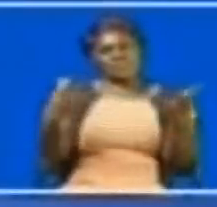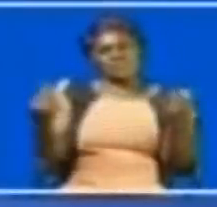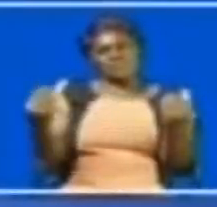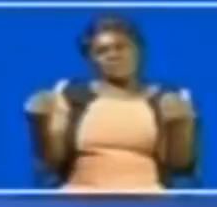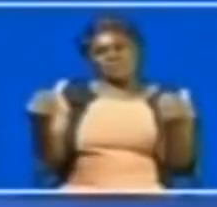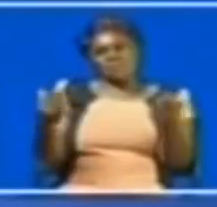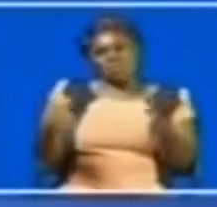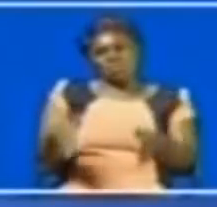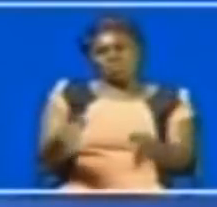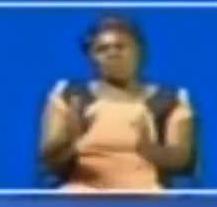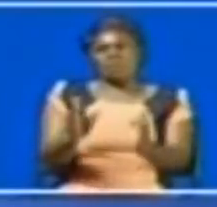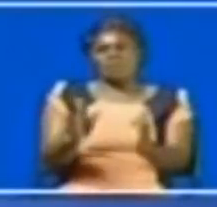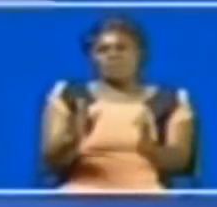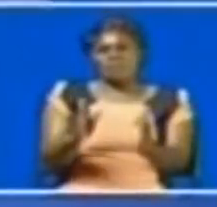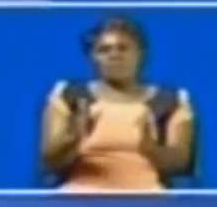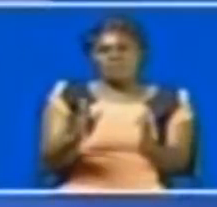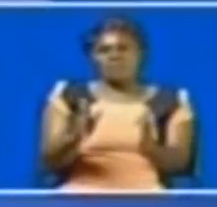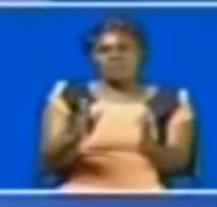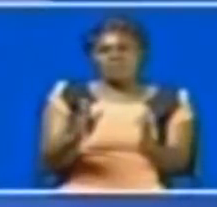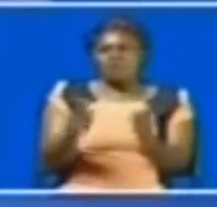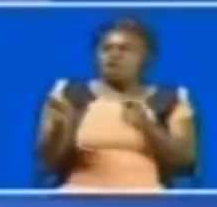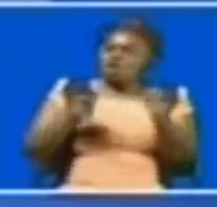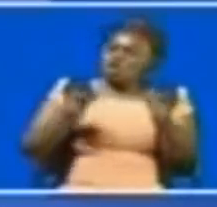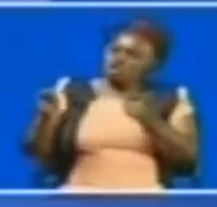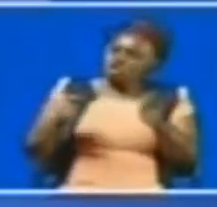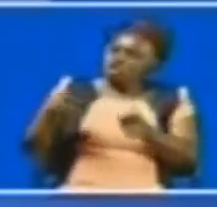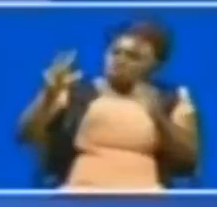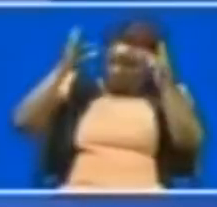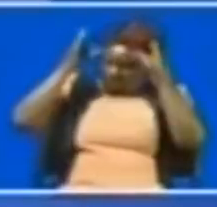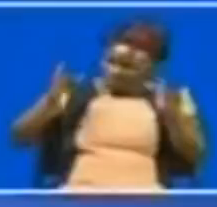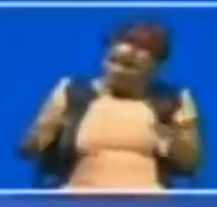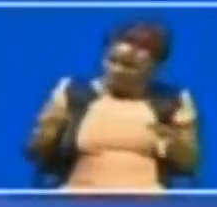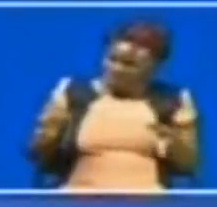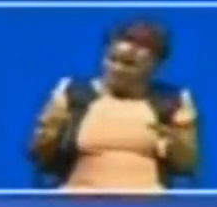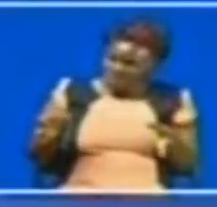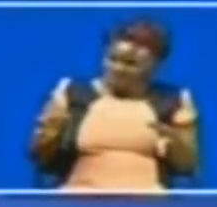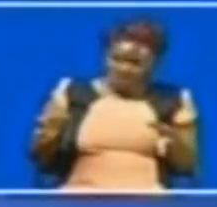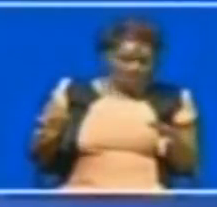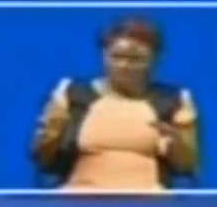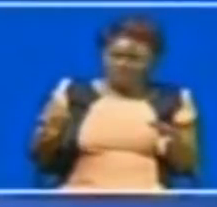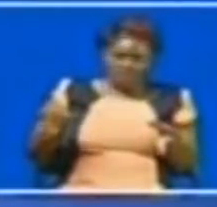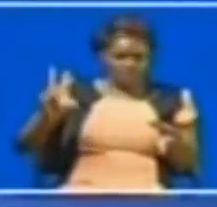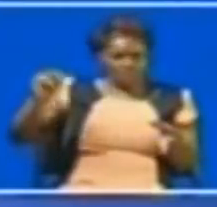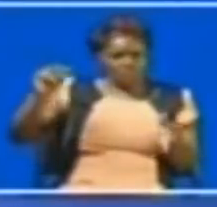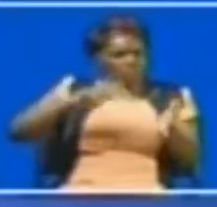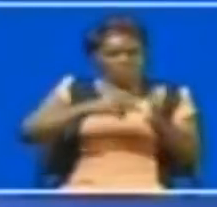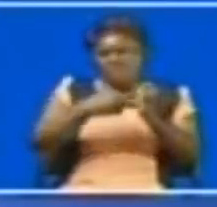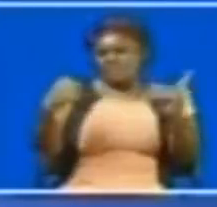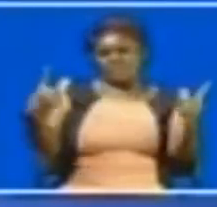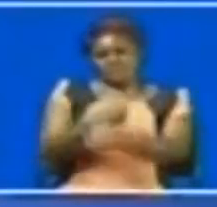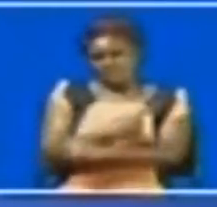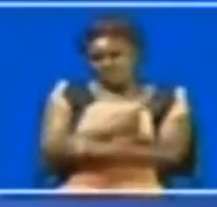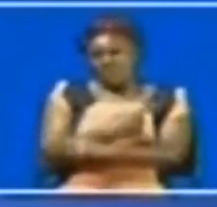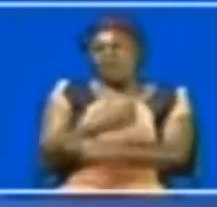way of presenting it. Controlling then means you decide. But that's not what I mean. What I mean is that